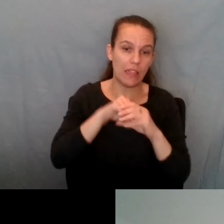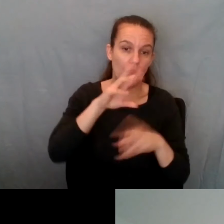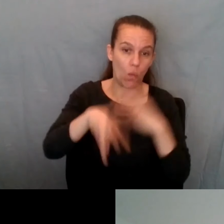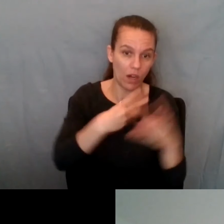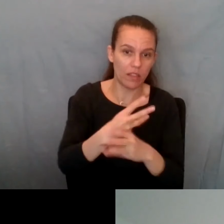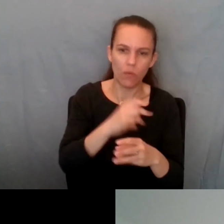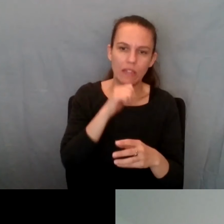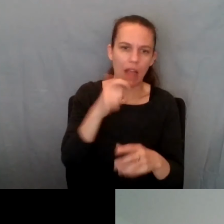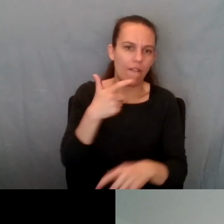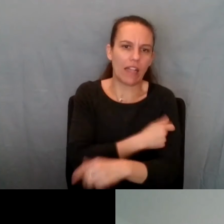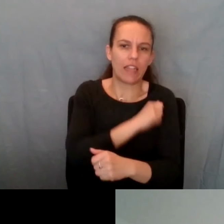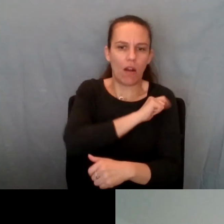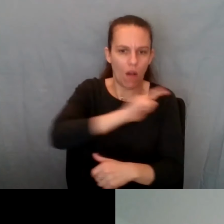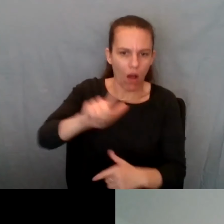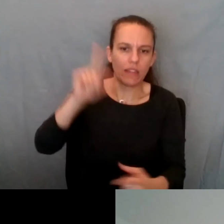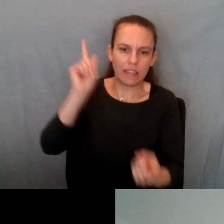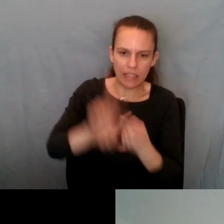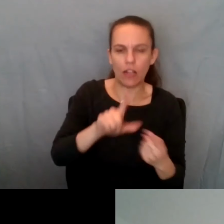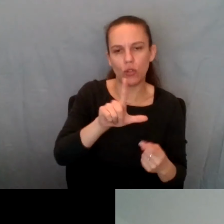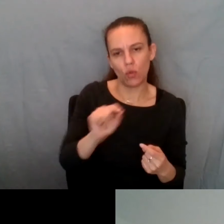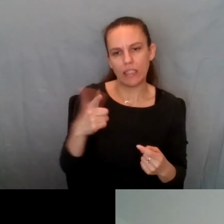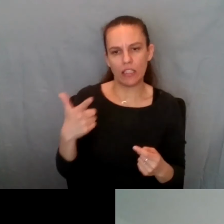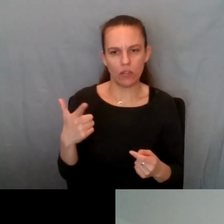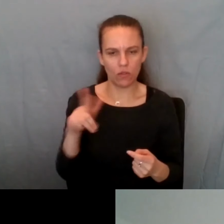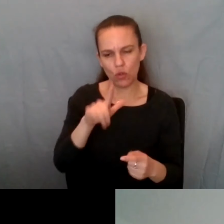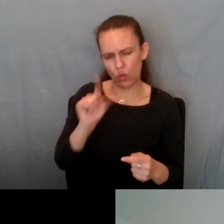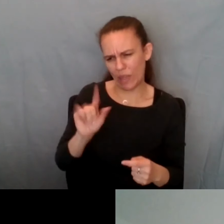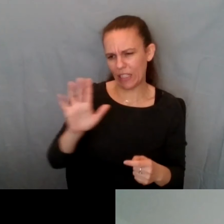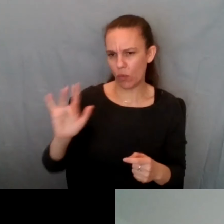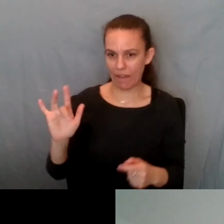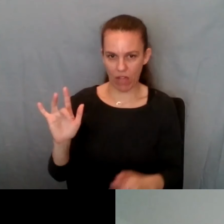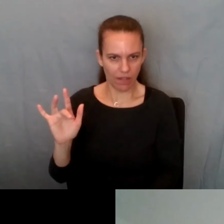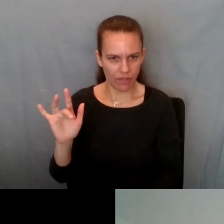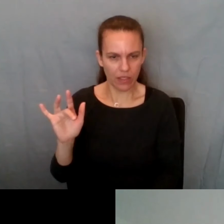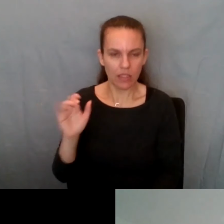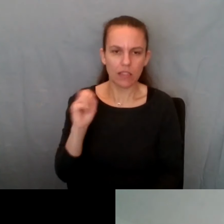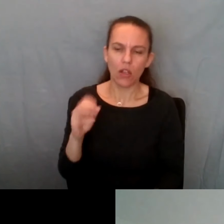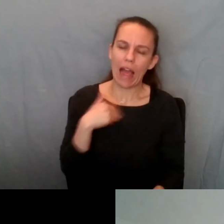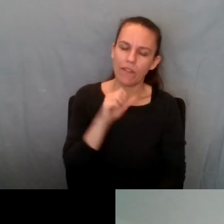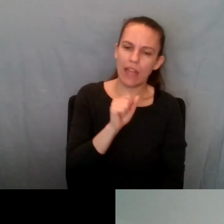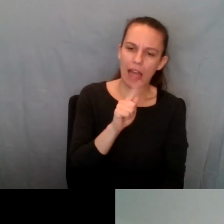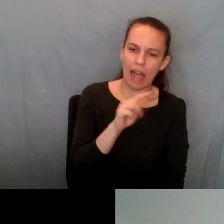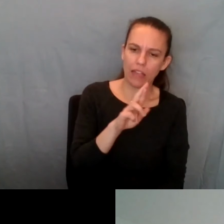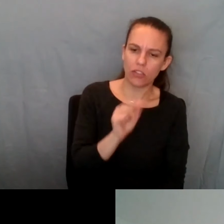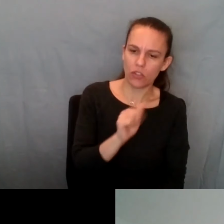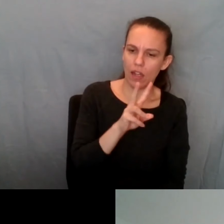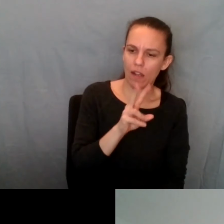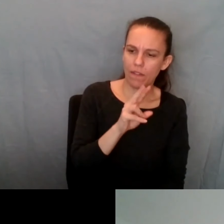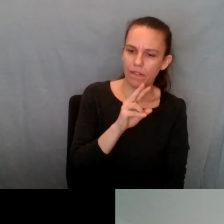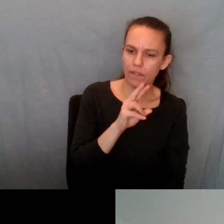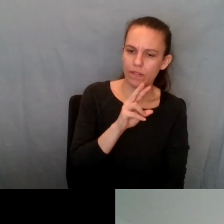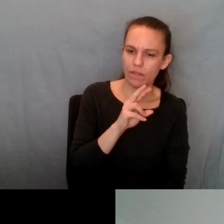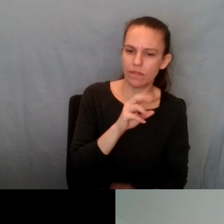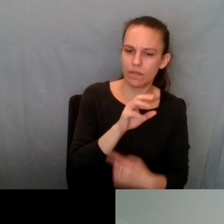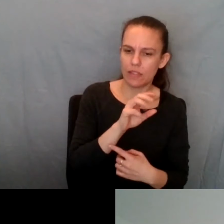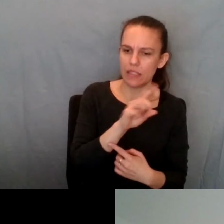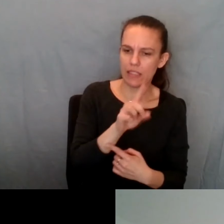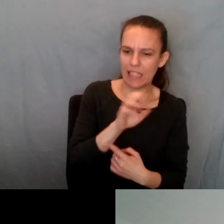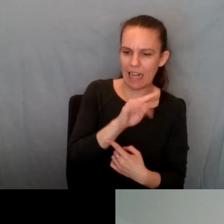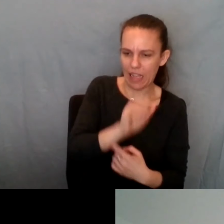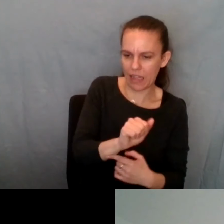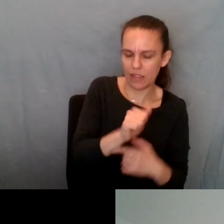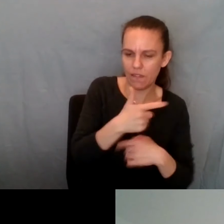and of course, there is the AstraZeneca vaccine, there is some donor procured vaccines. What is